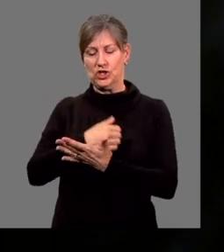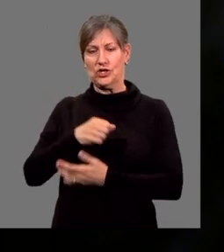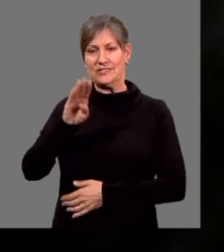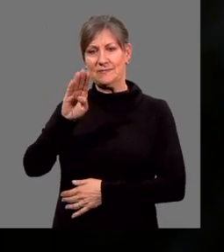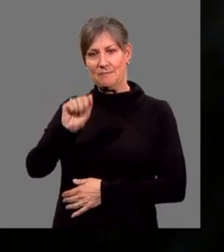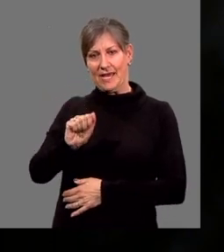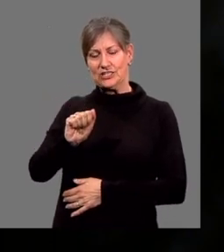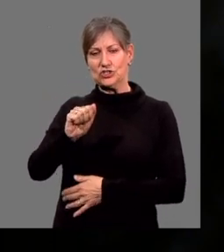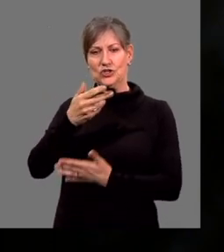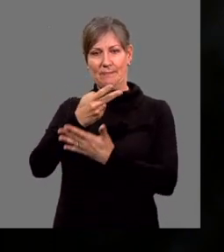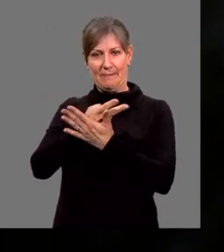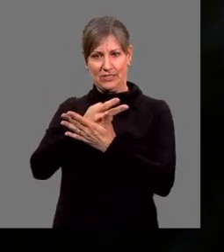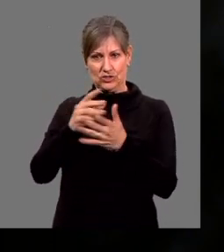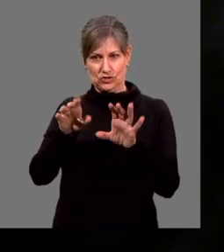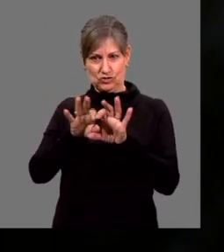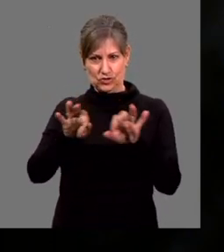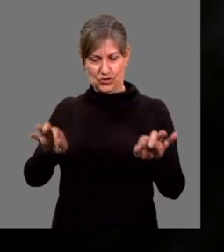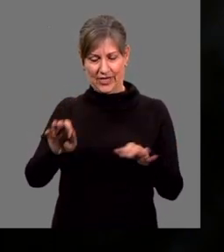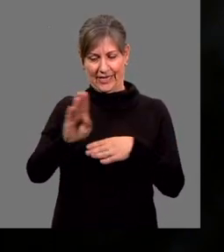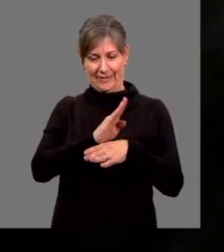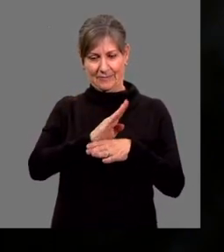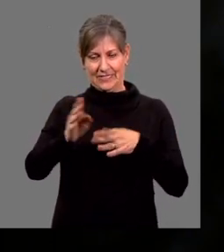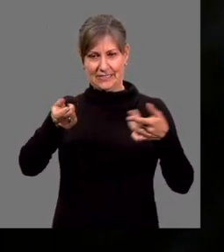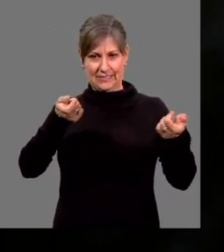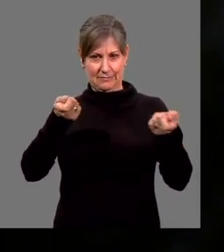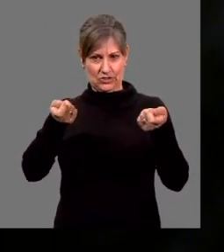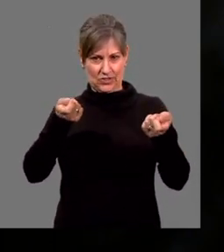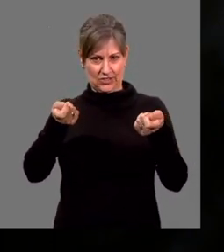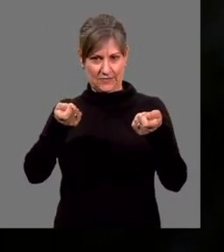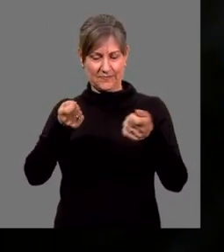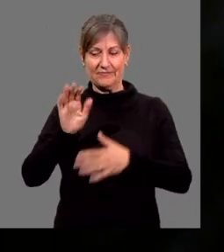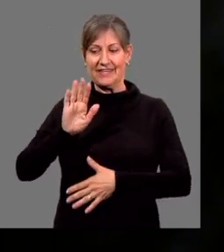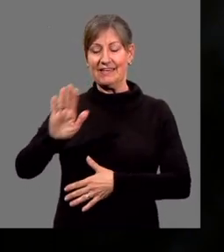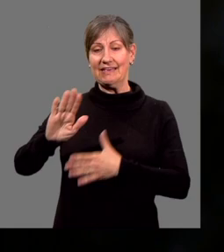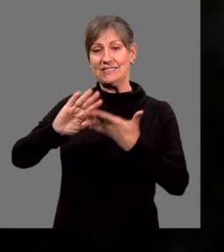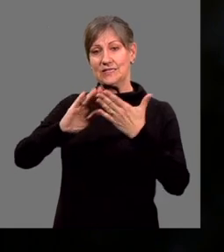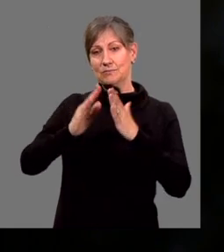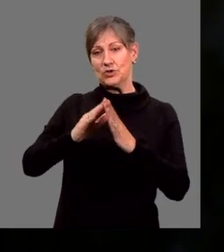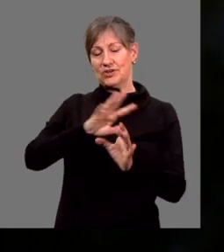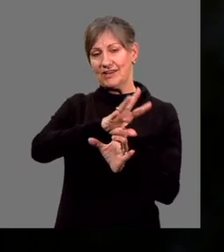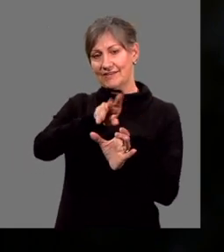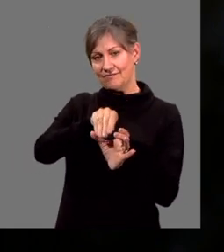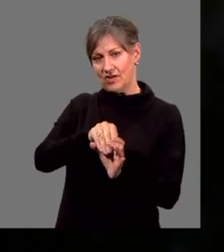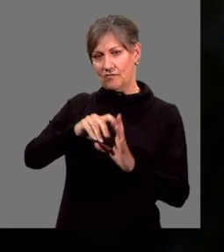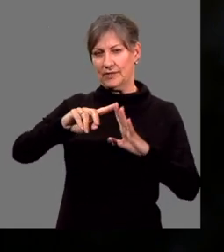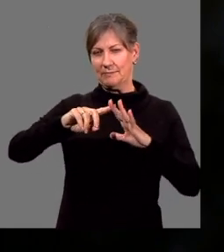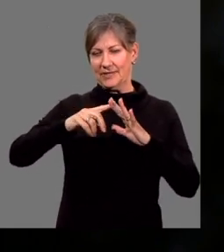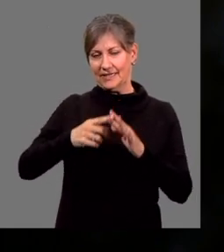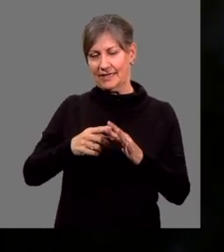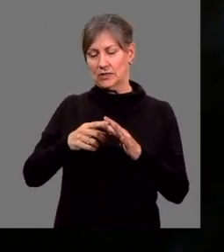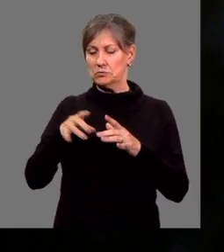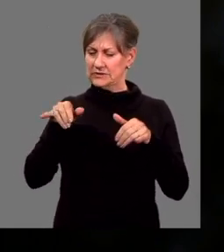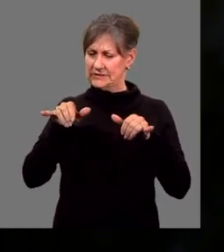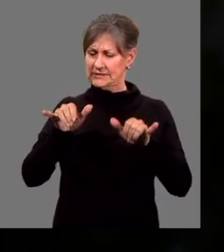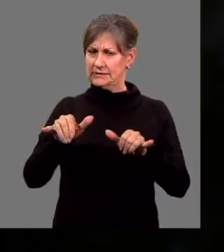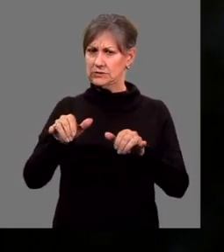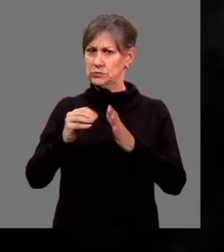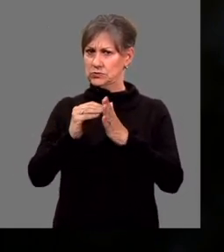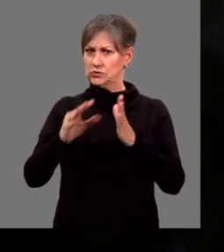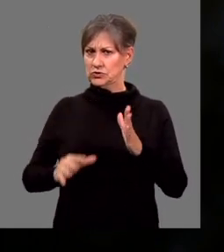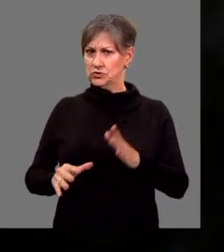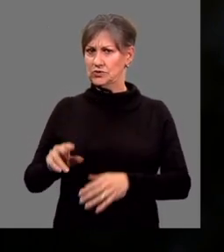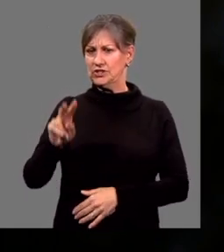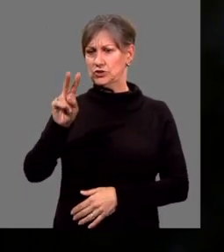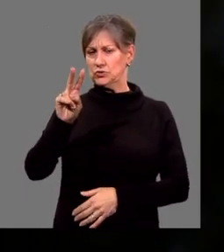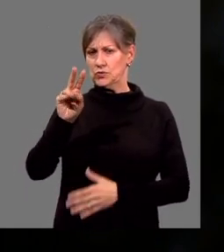his bachelor's and master's degrees in business administration. His community involvement began while he was still a